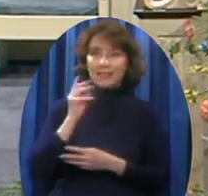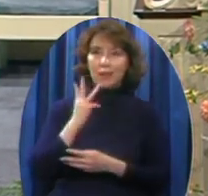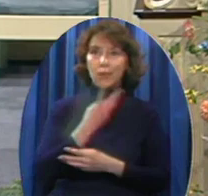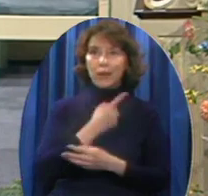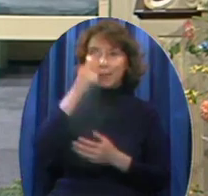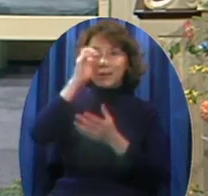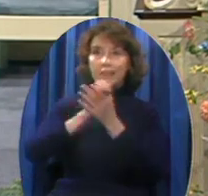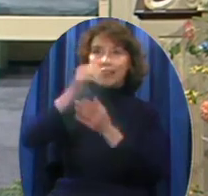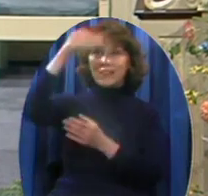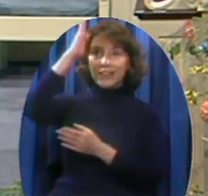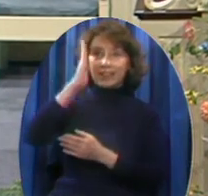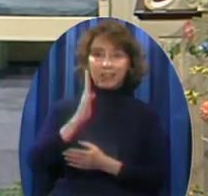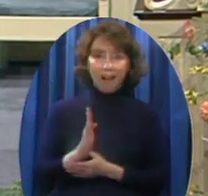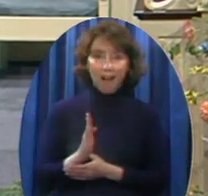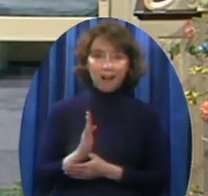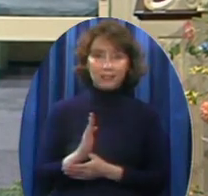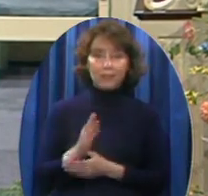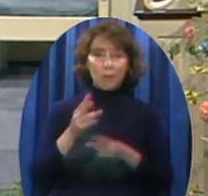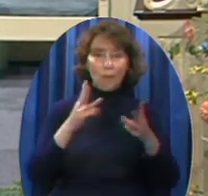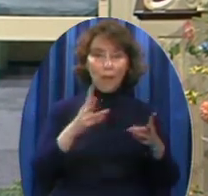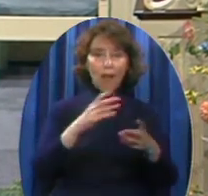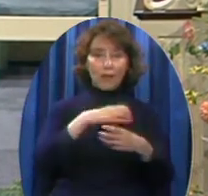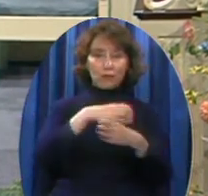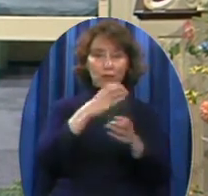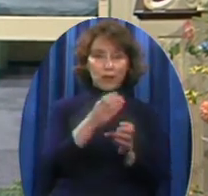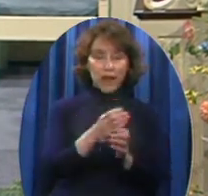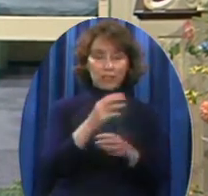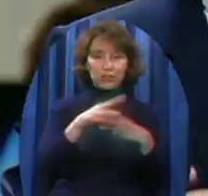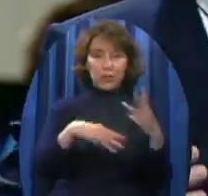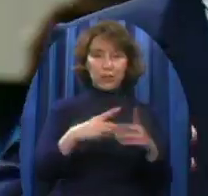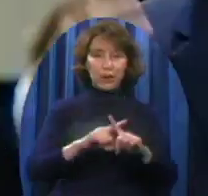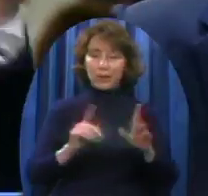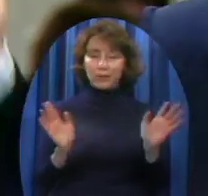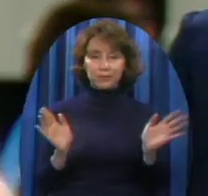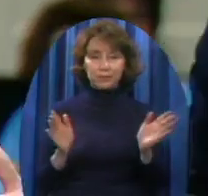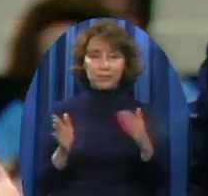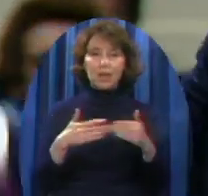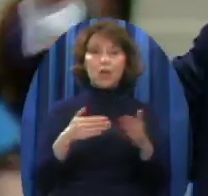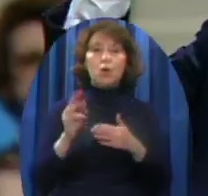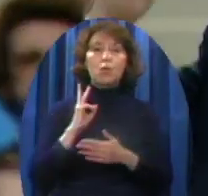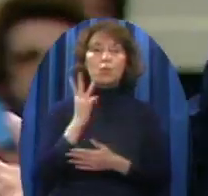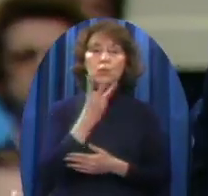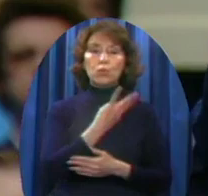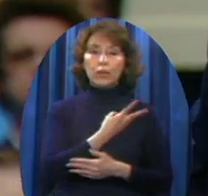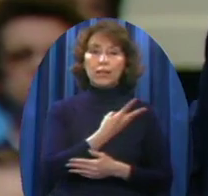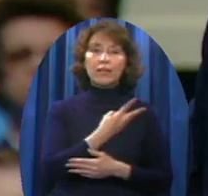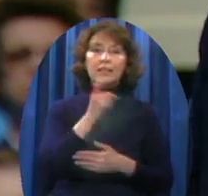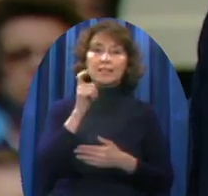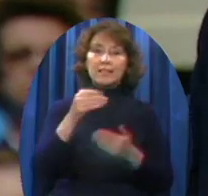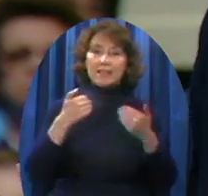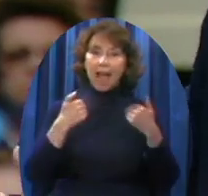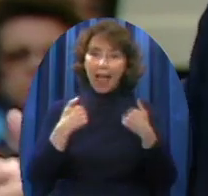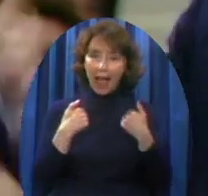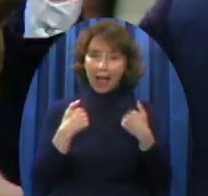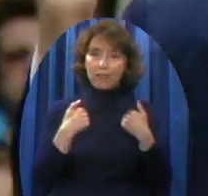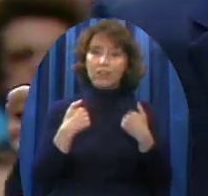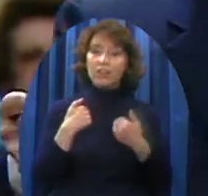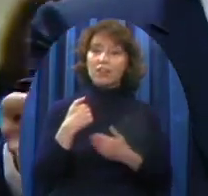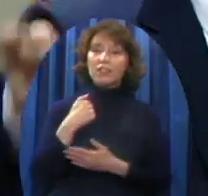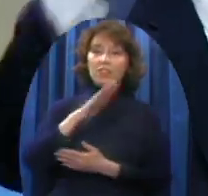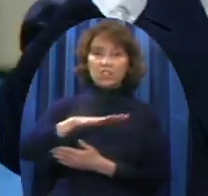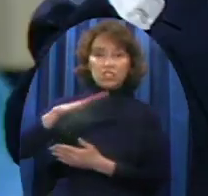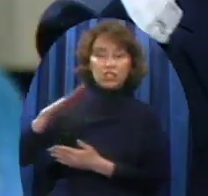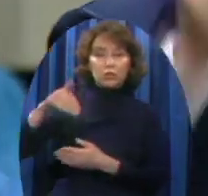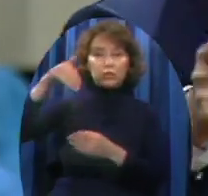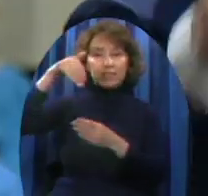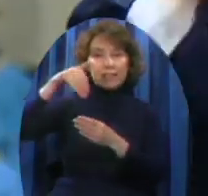people up in classrooms where they're under godly teachers, in the church where they're under godly preachers, and in the home